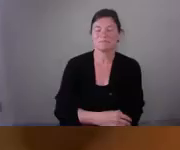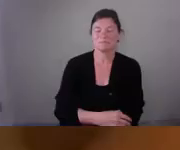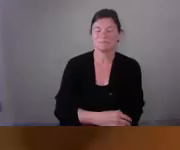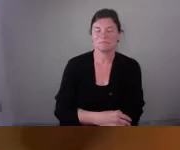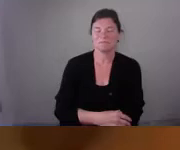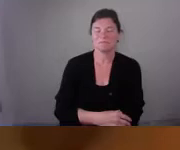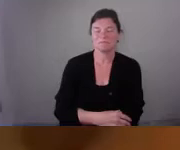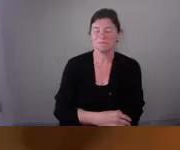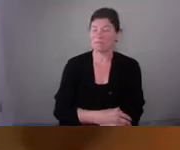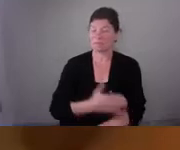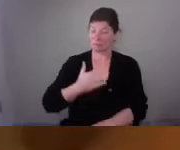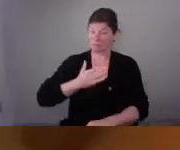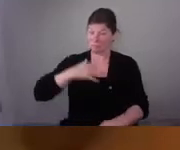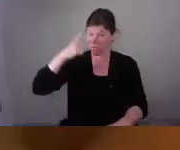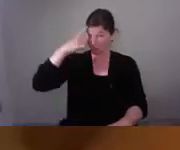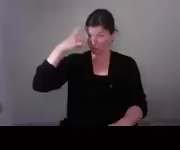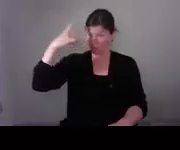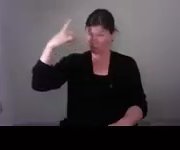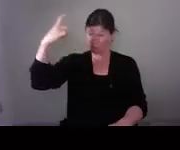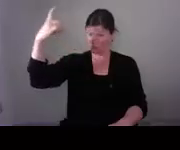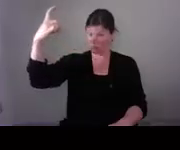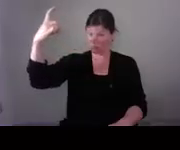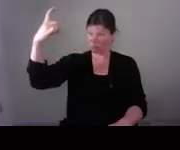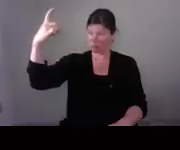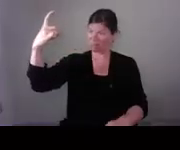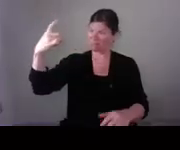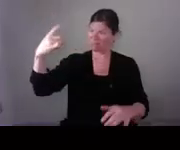been my dream.